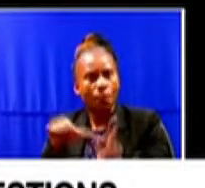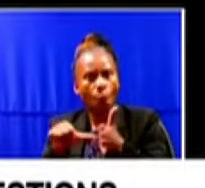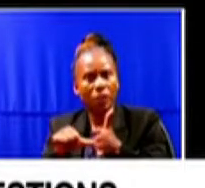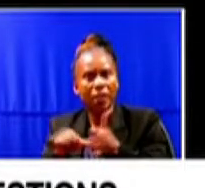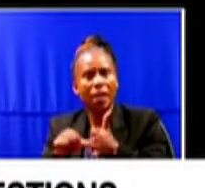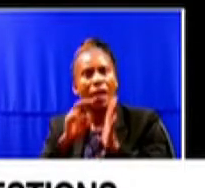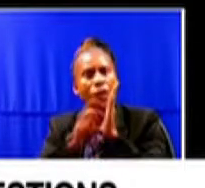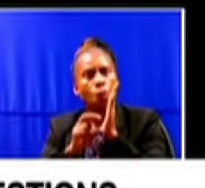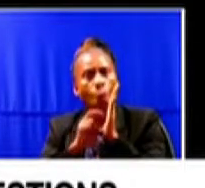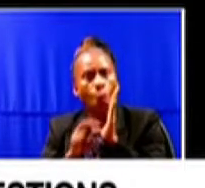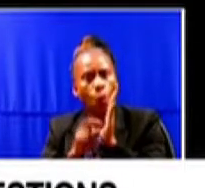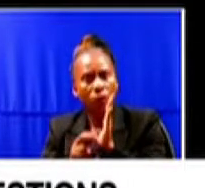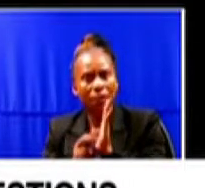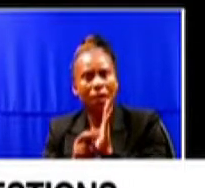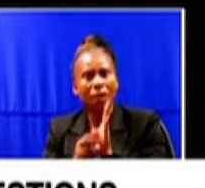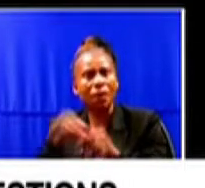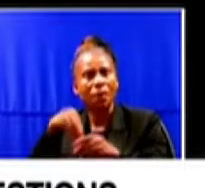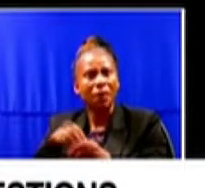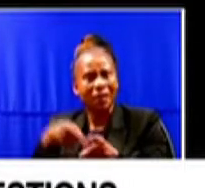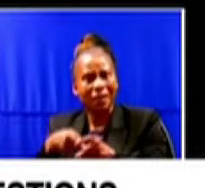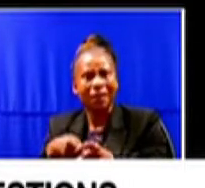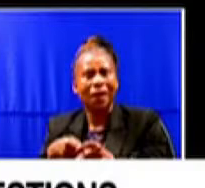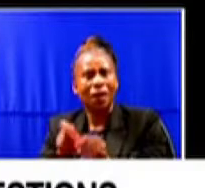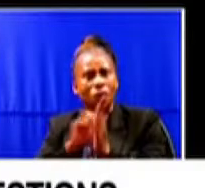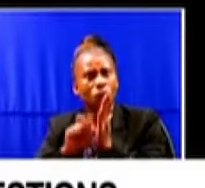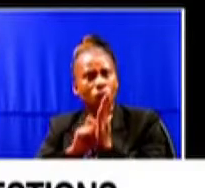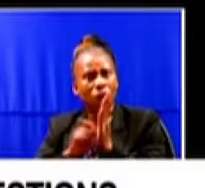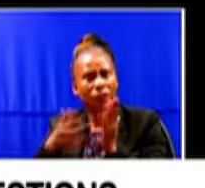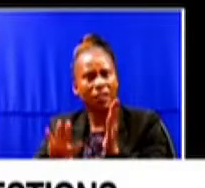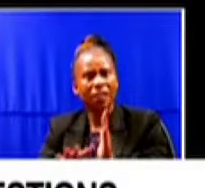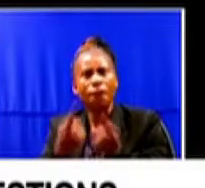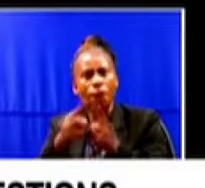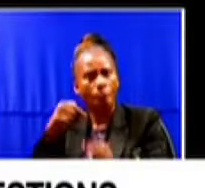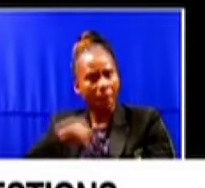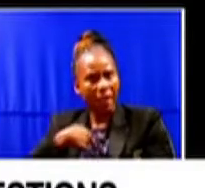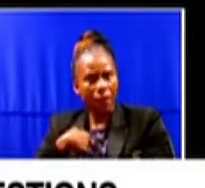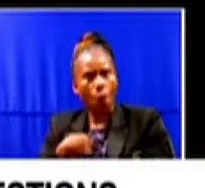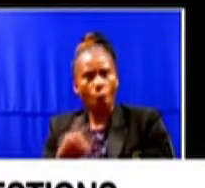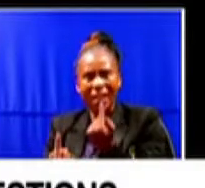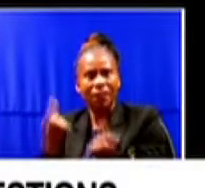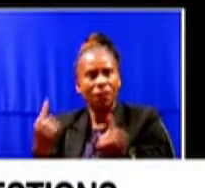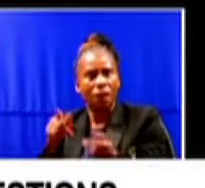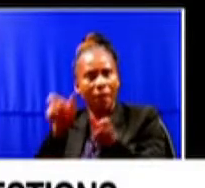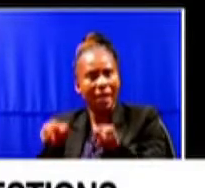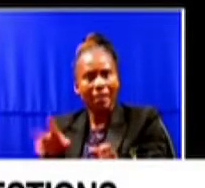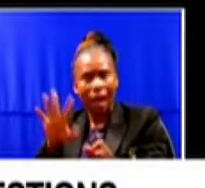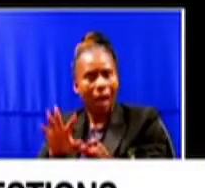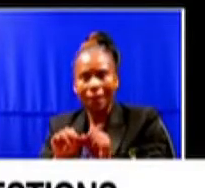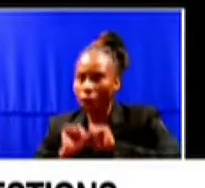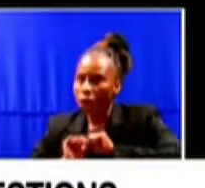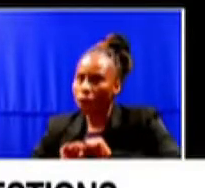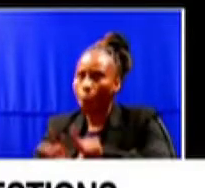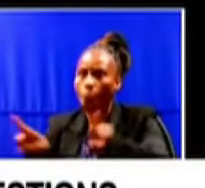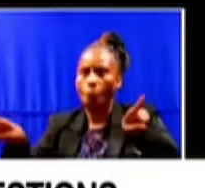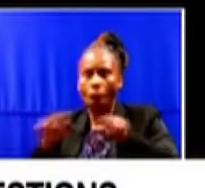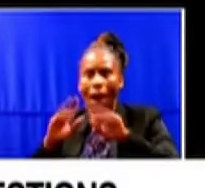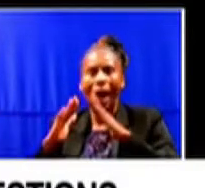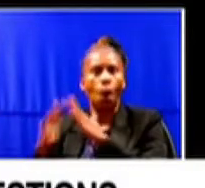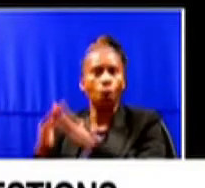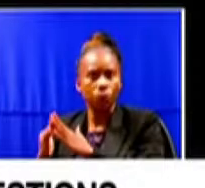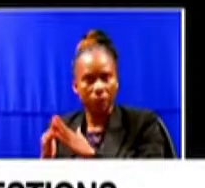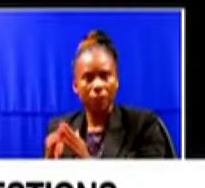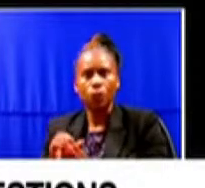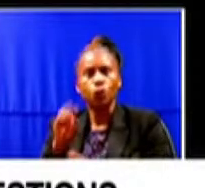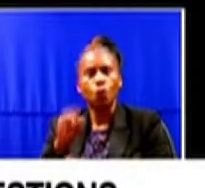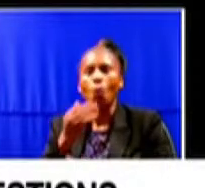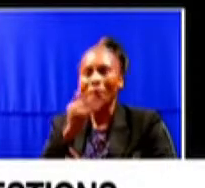that have been formed here are not for me or for any individual person. They are for the entire House. So let's play